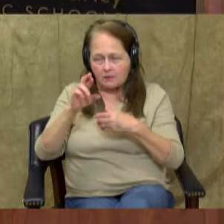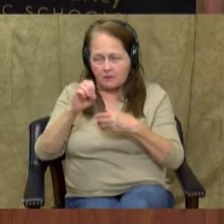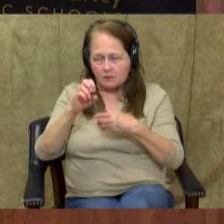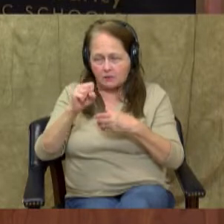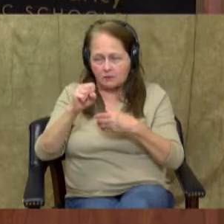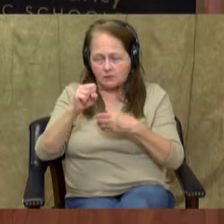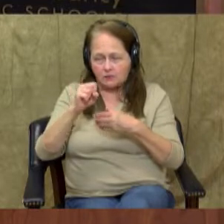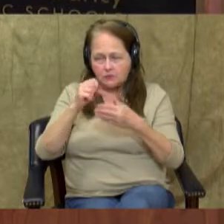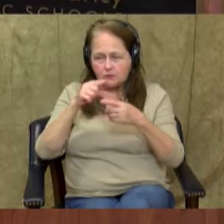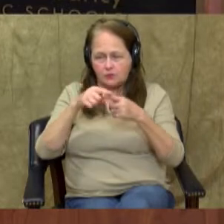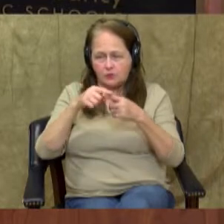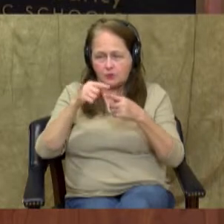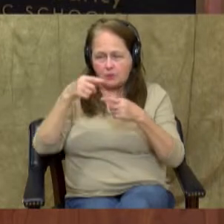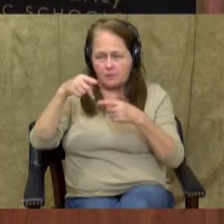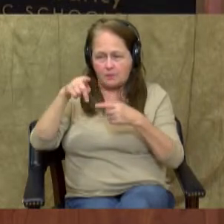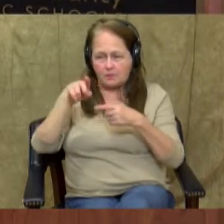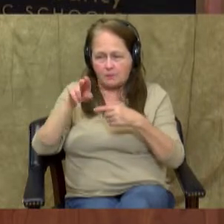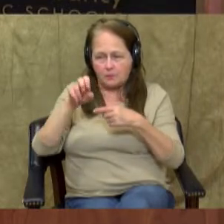empty out into the Persian Gulf.